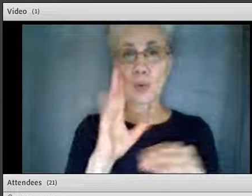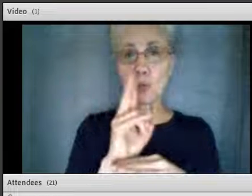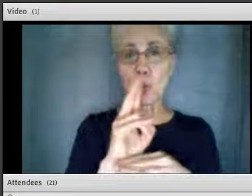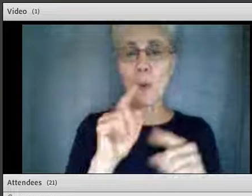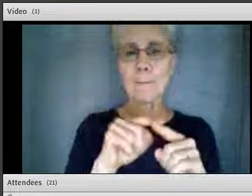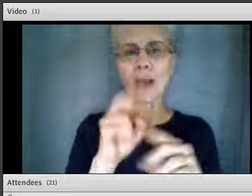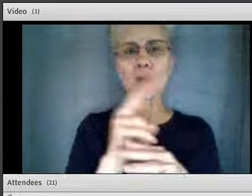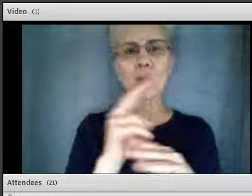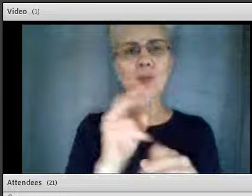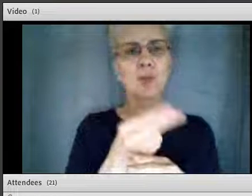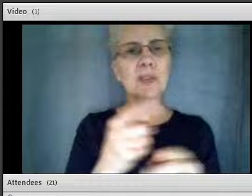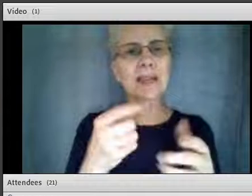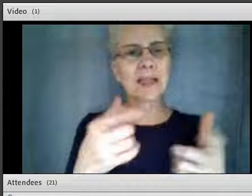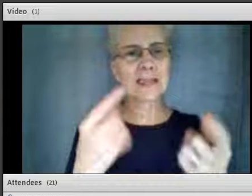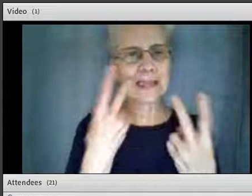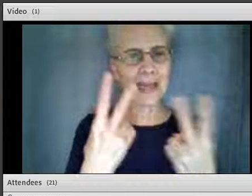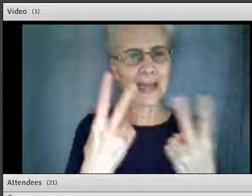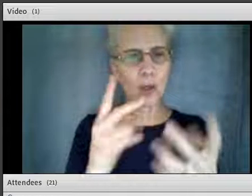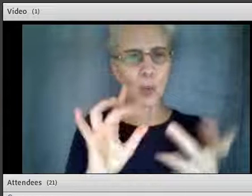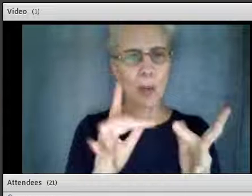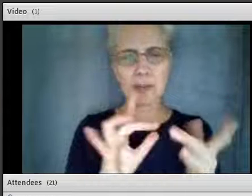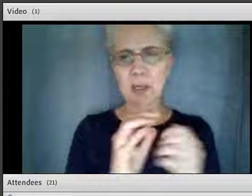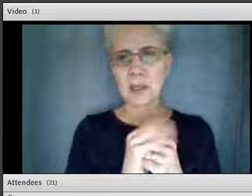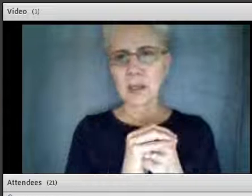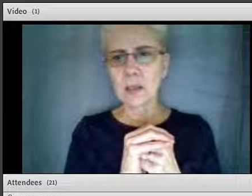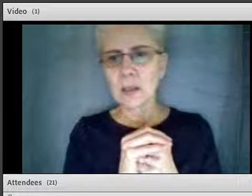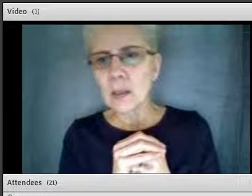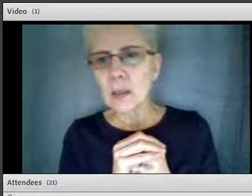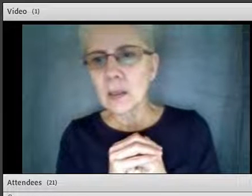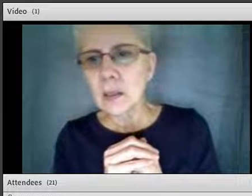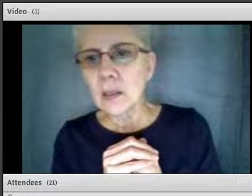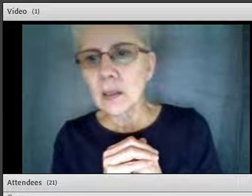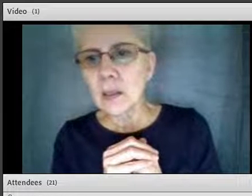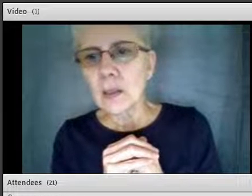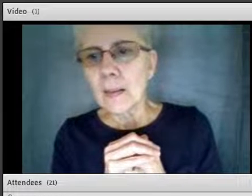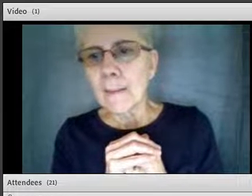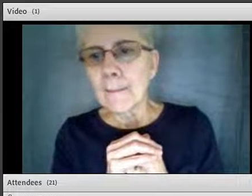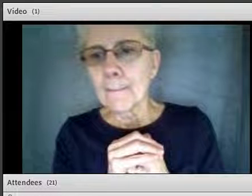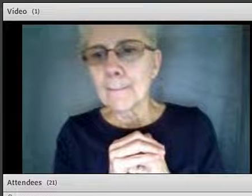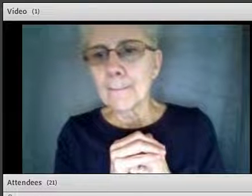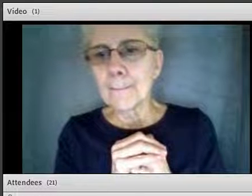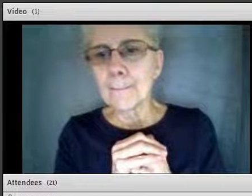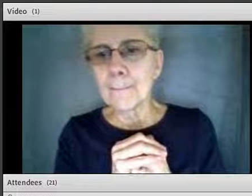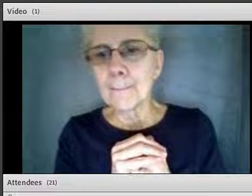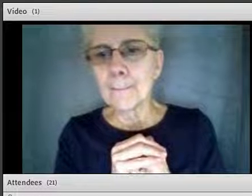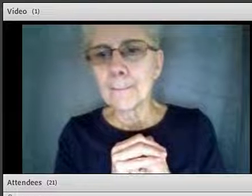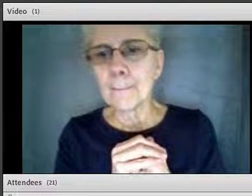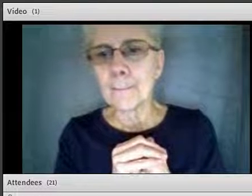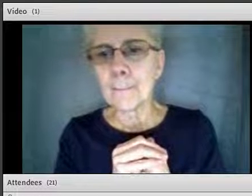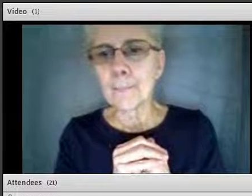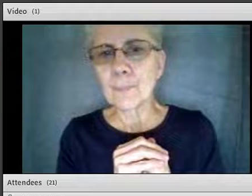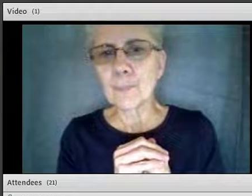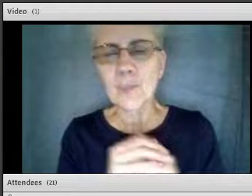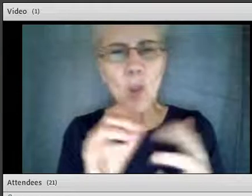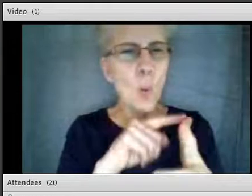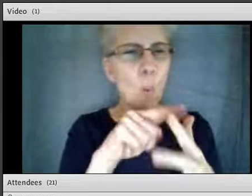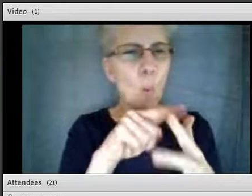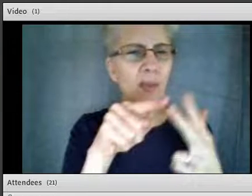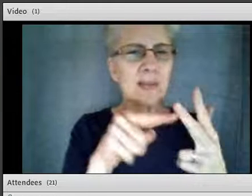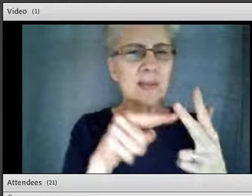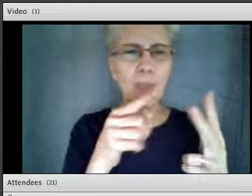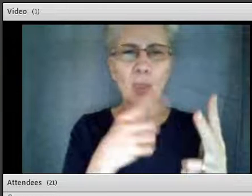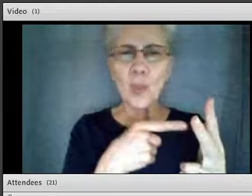that main page, especially for mobile users. And along with that, you want to think about mobile friendly. And this was kind of a new